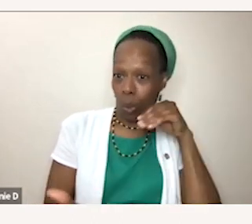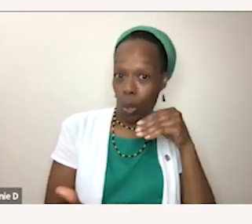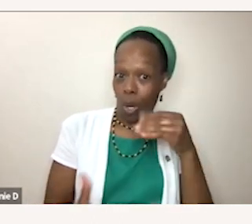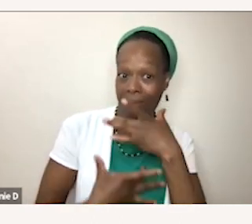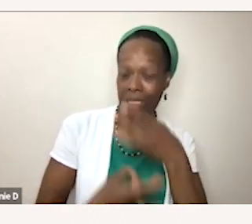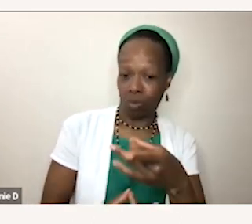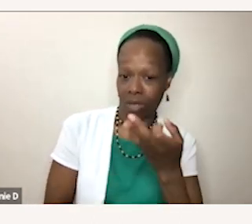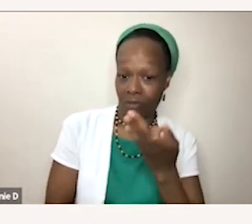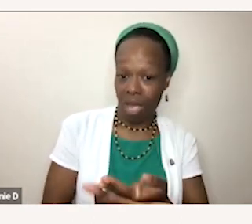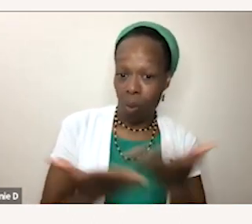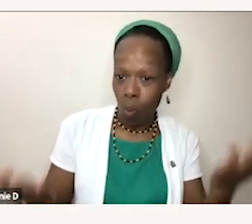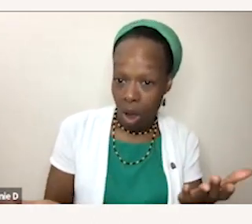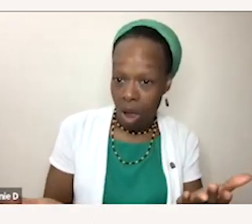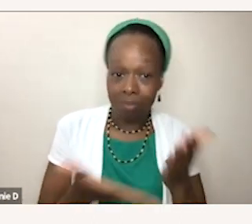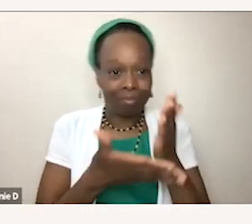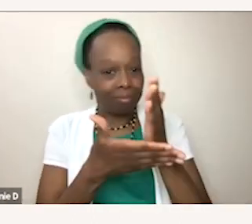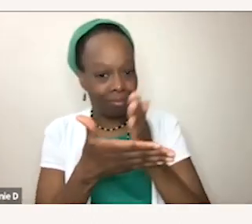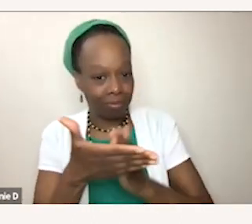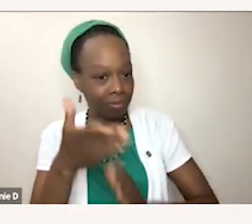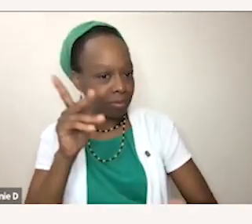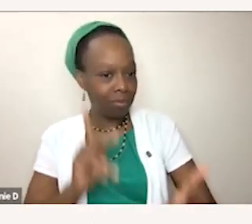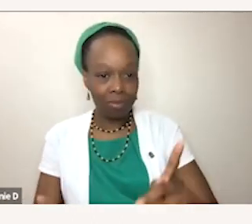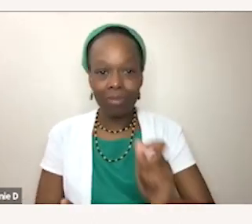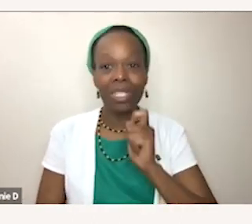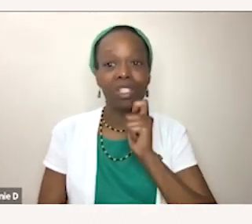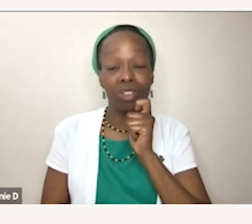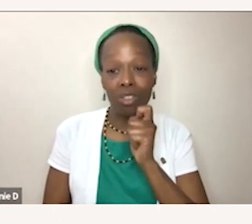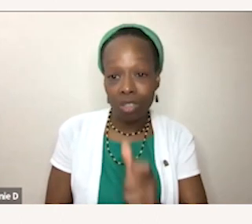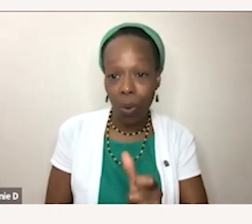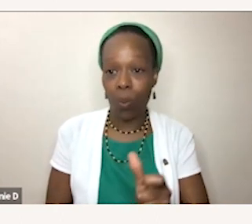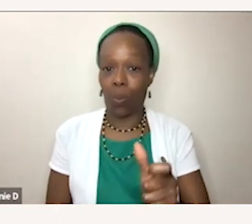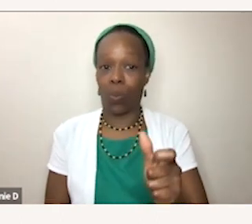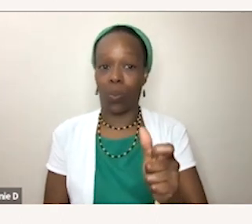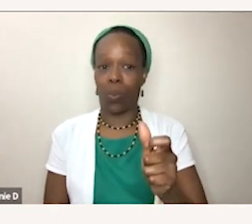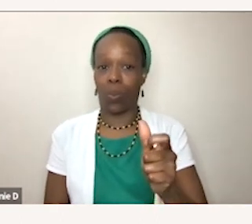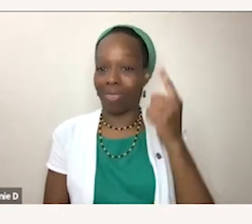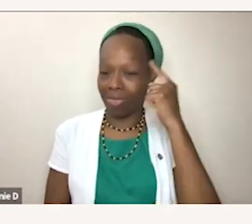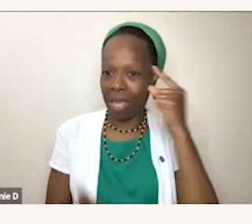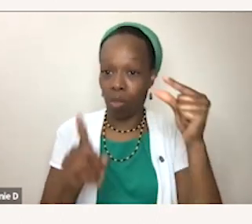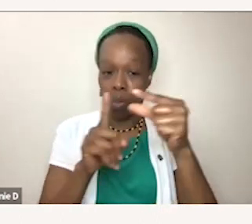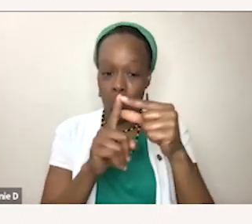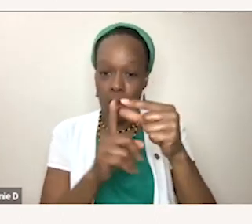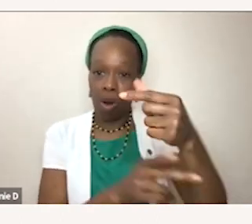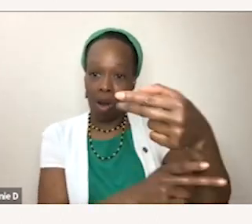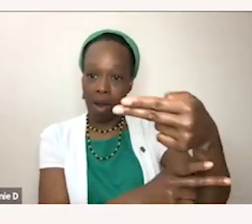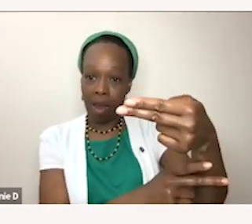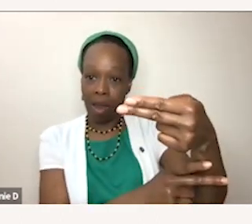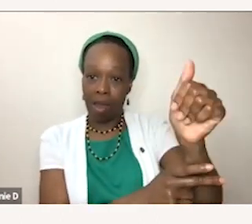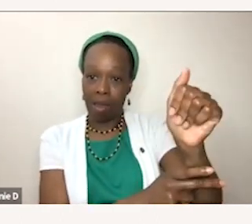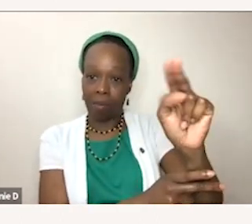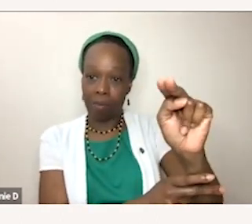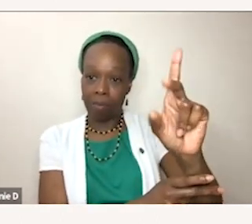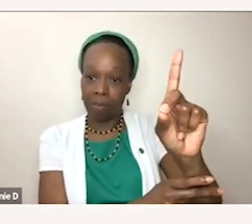right? That some folks are even considering the word handicapped as a slur as